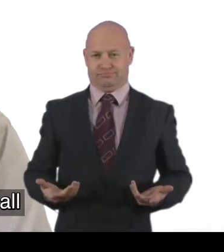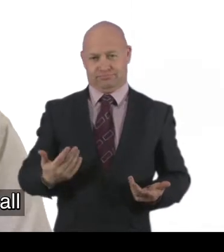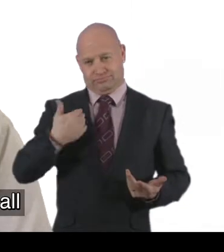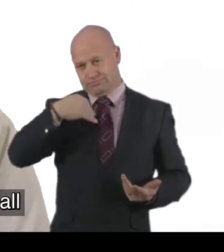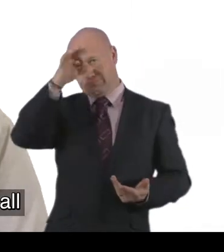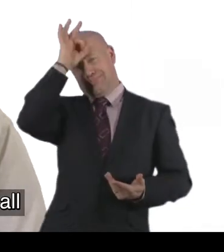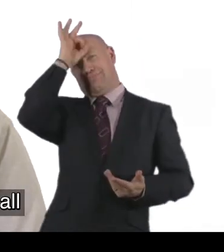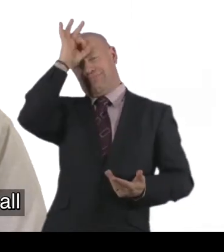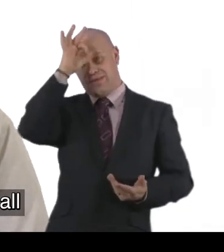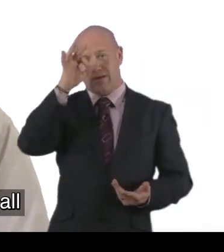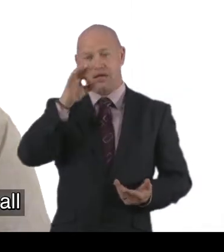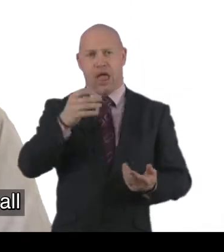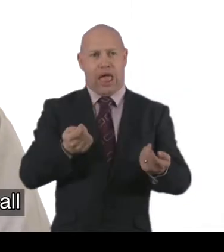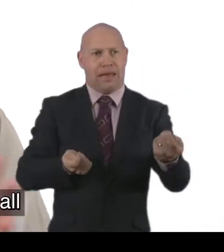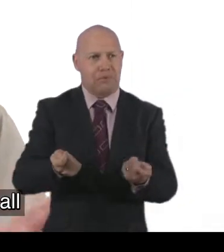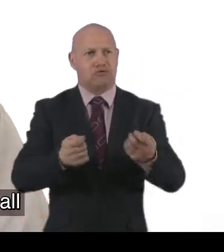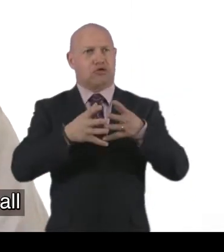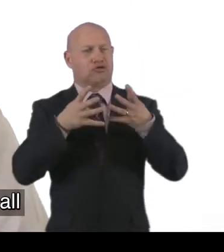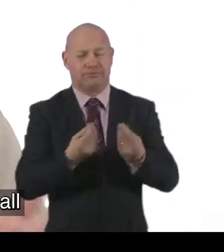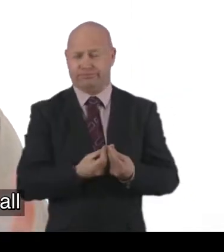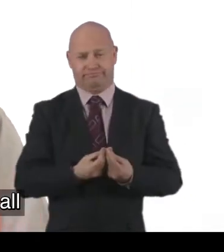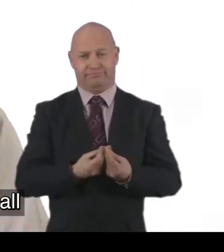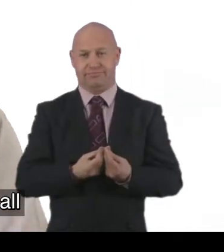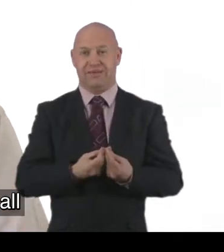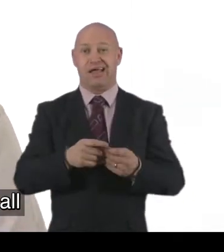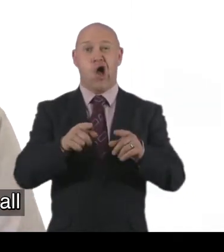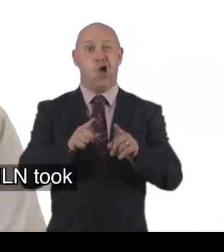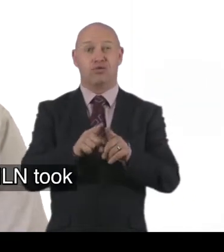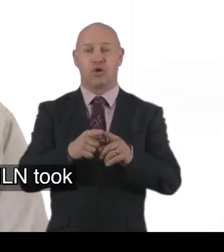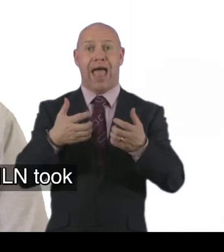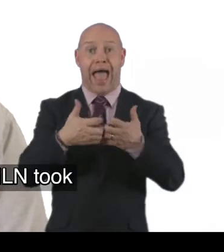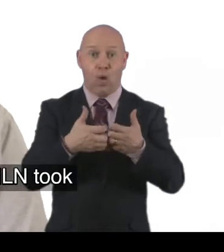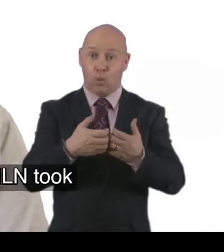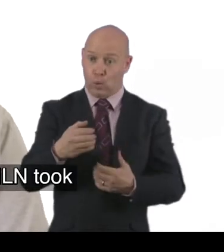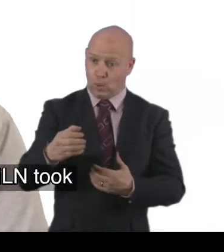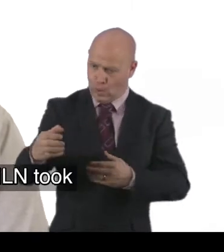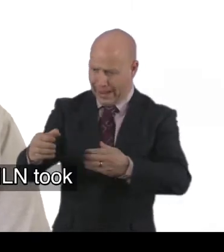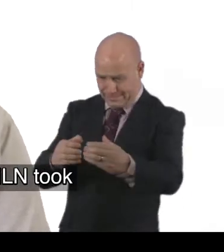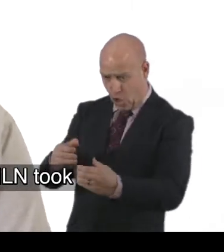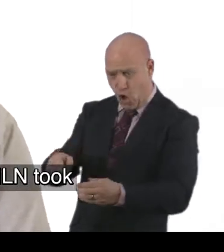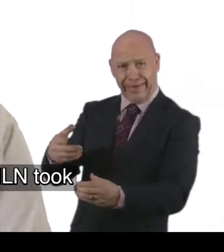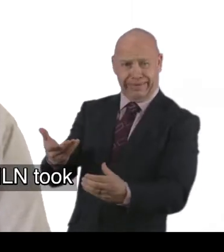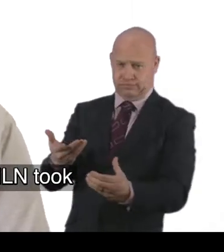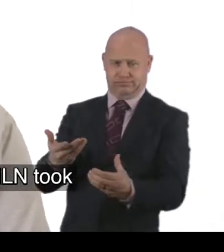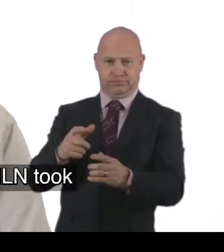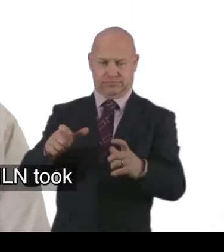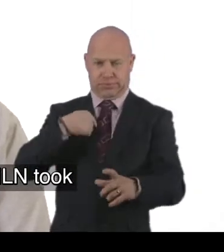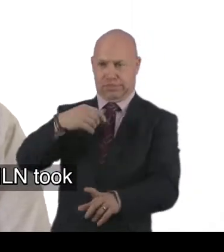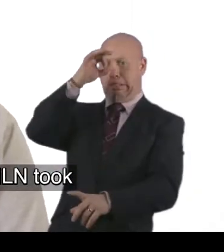transpire, how to actually do the administration of it all, even looking at how to employ